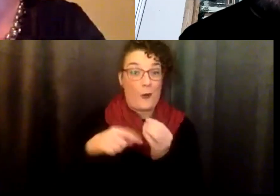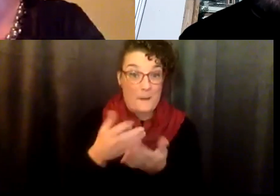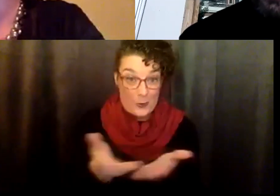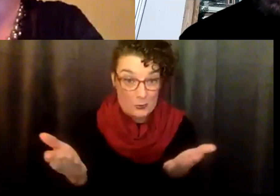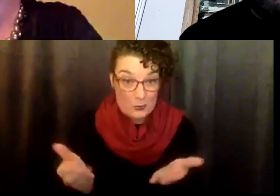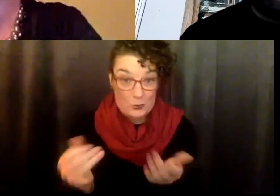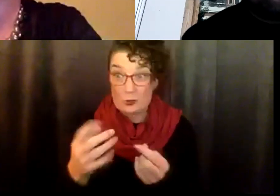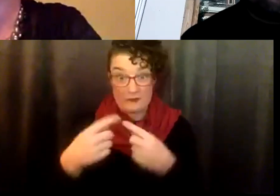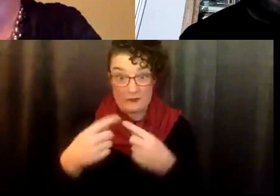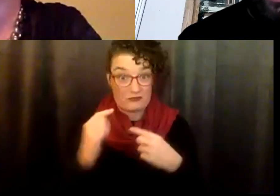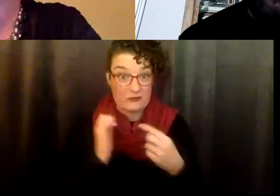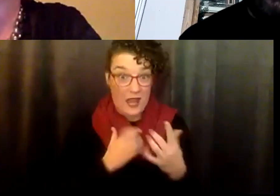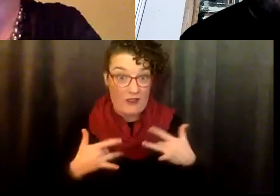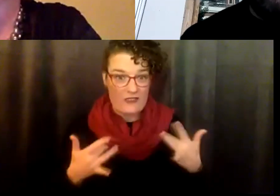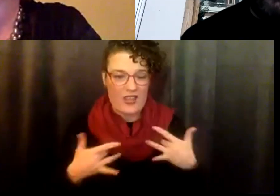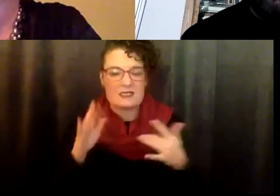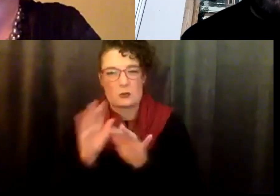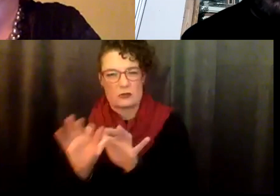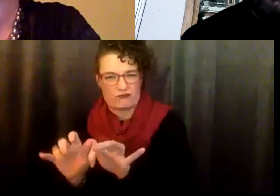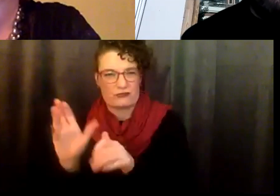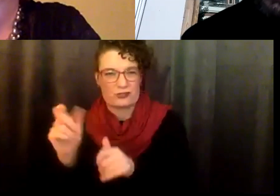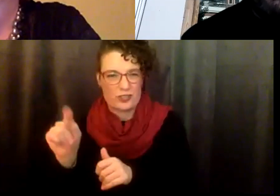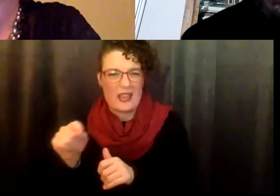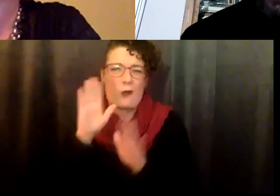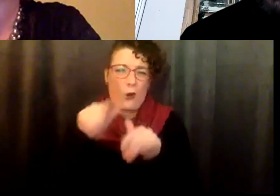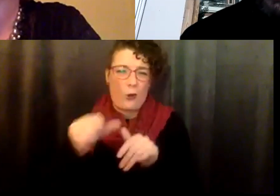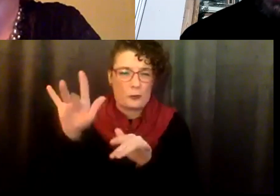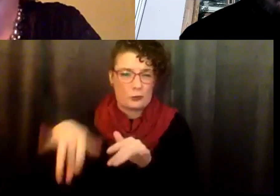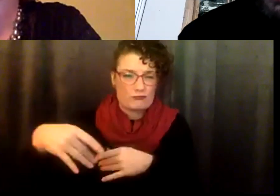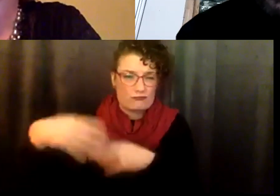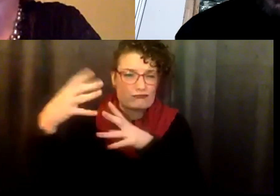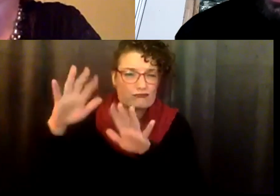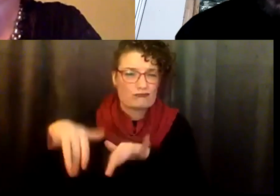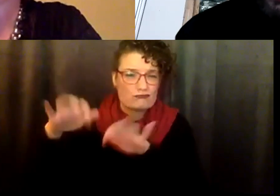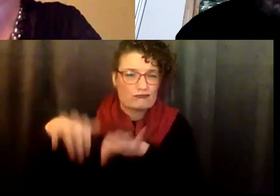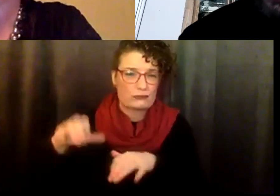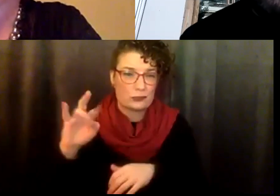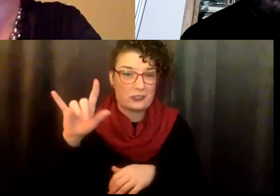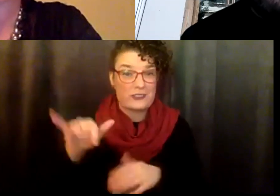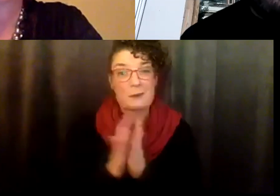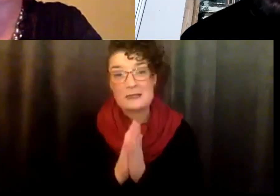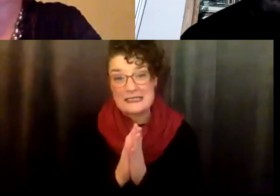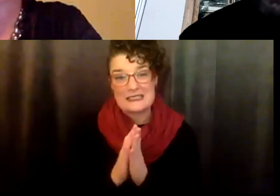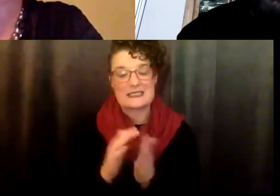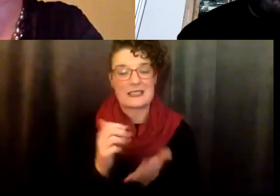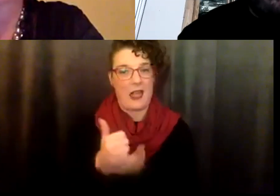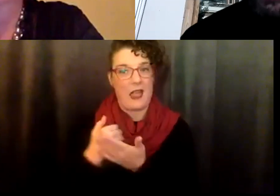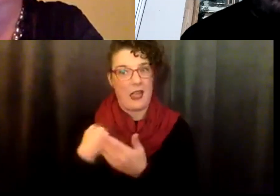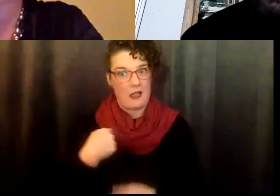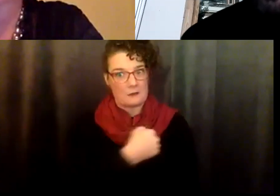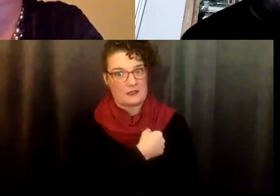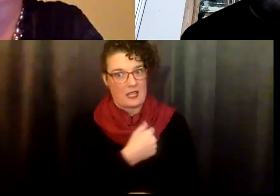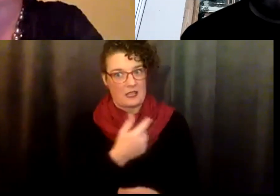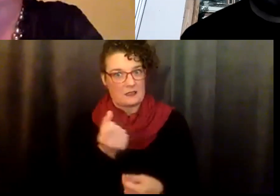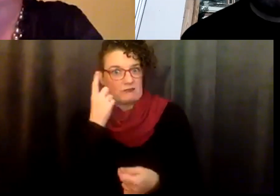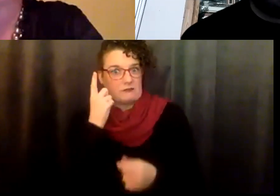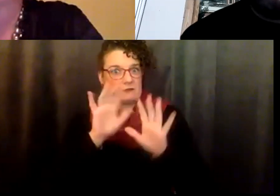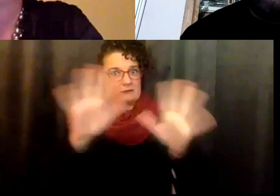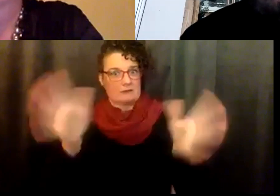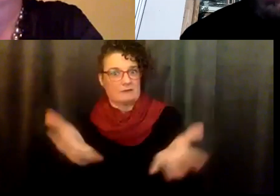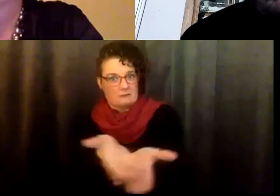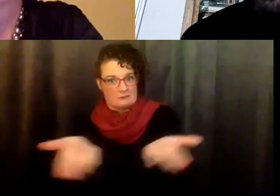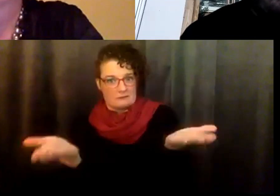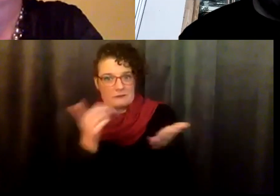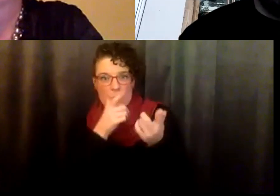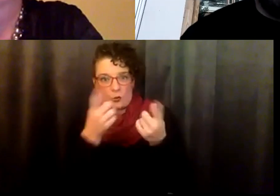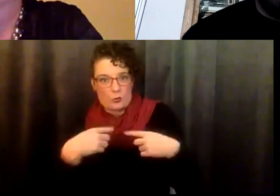gonna share it in the chat closer to the end of today's event, but please fill it out. It helps us with everything, getting to know who's coming